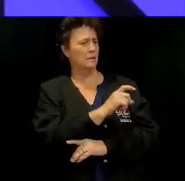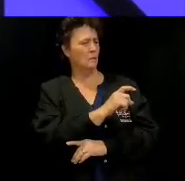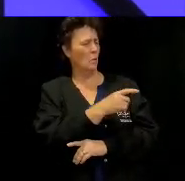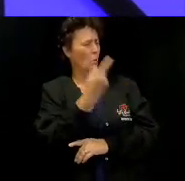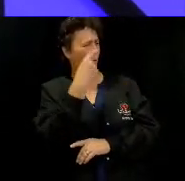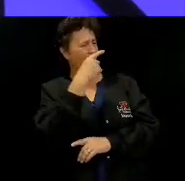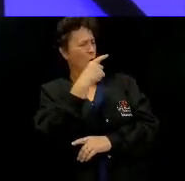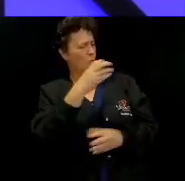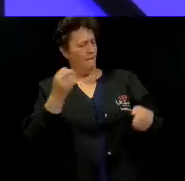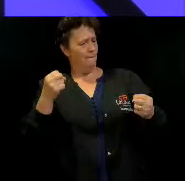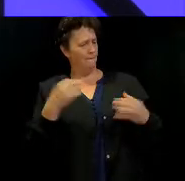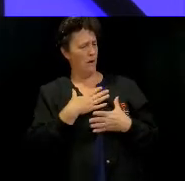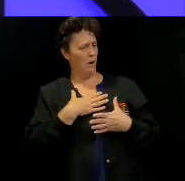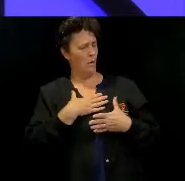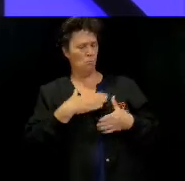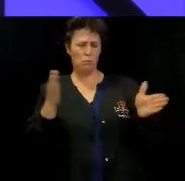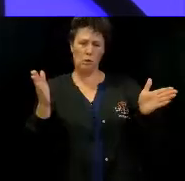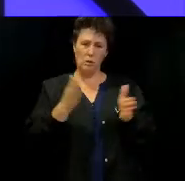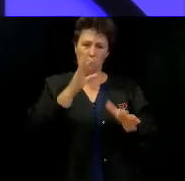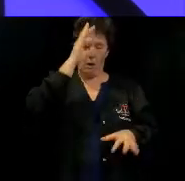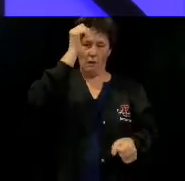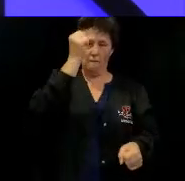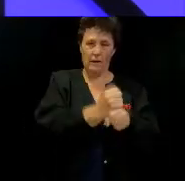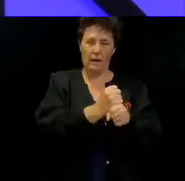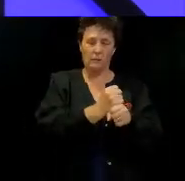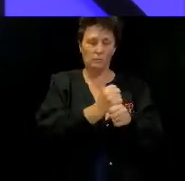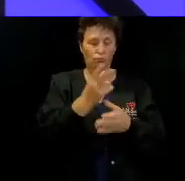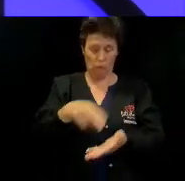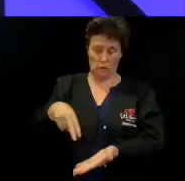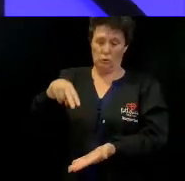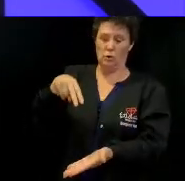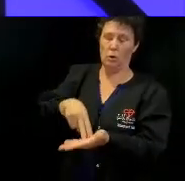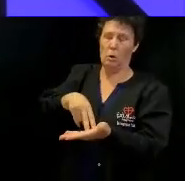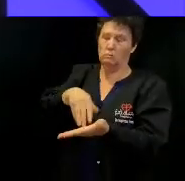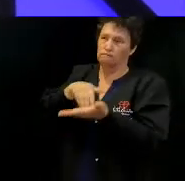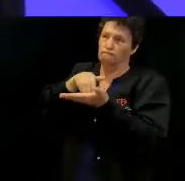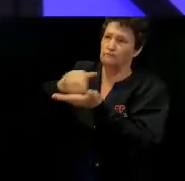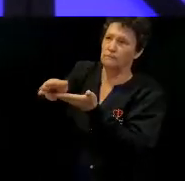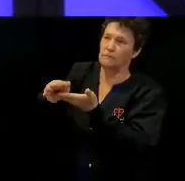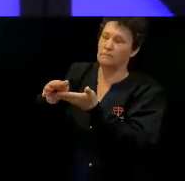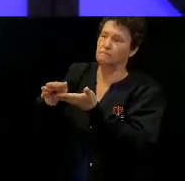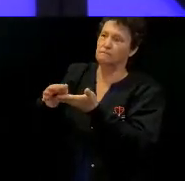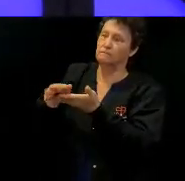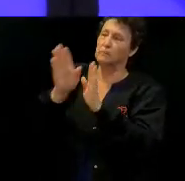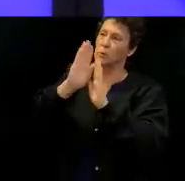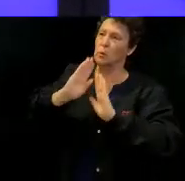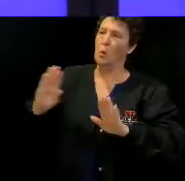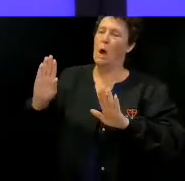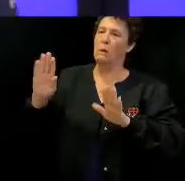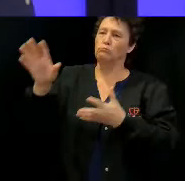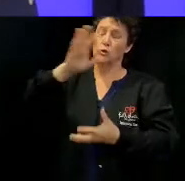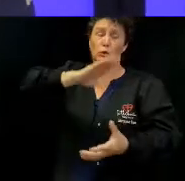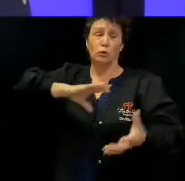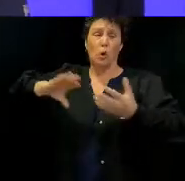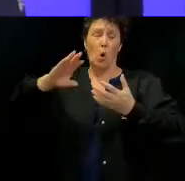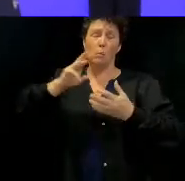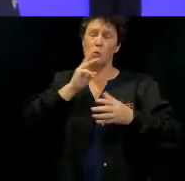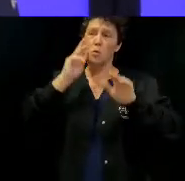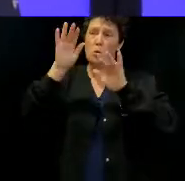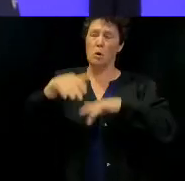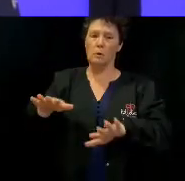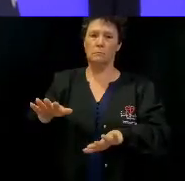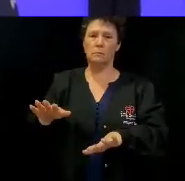of little faith?' Then he rose, rebuked the winds and the sea, and there was a great calm." Now, notice he says, why are you